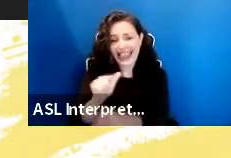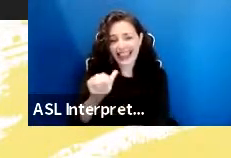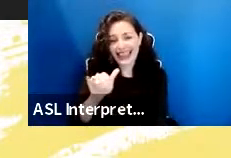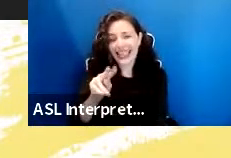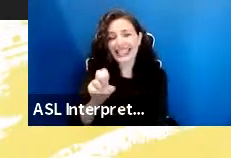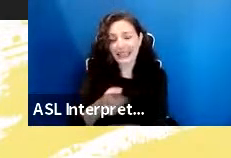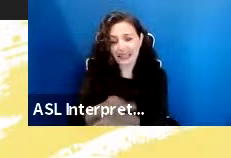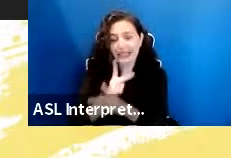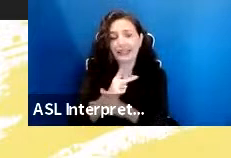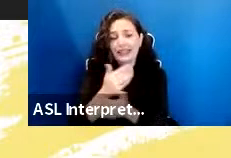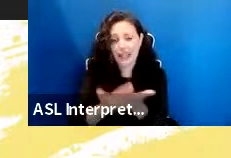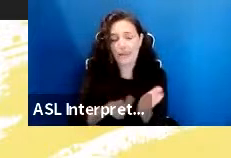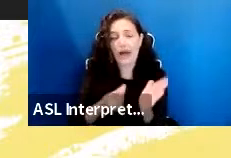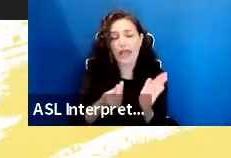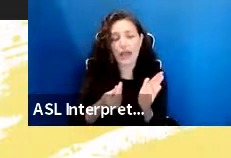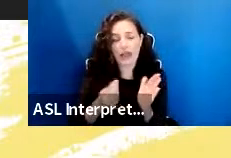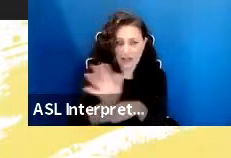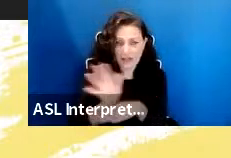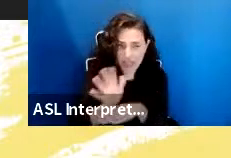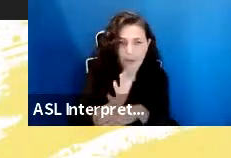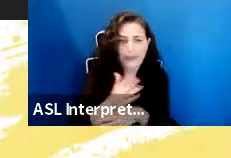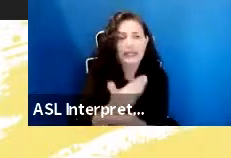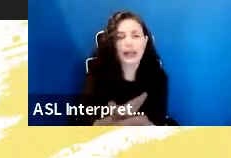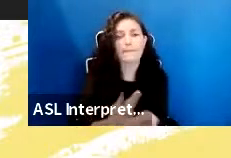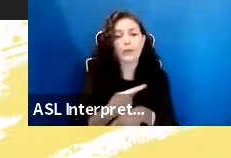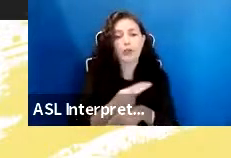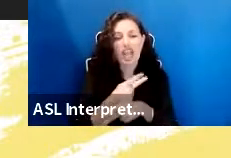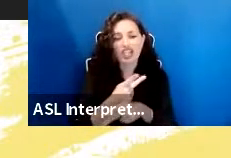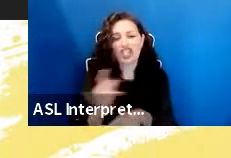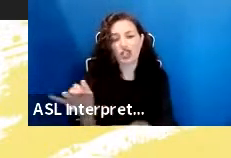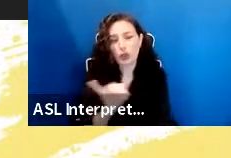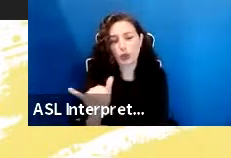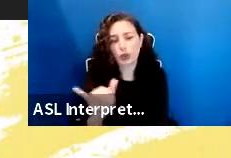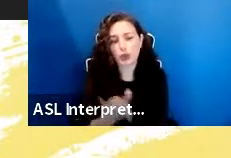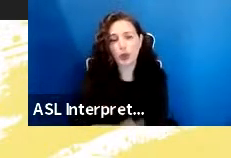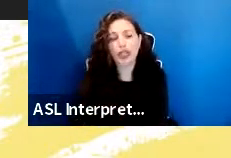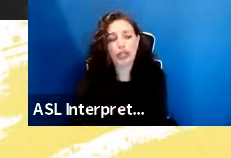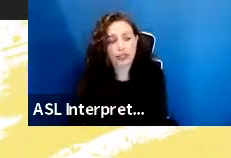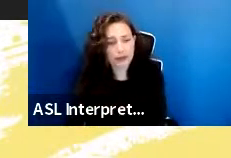of our productions, and much like